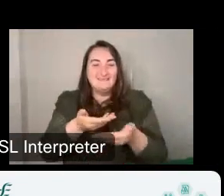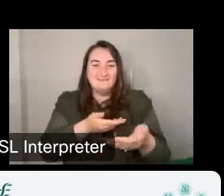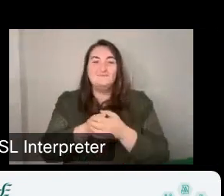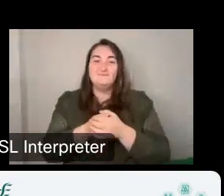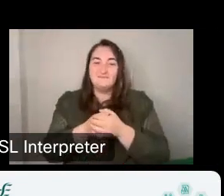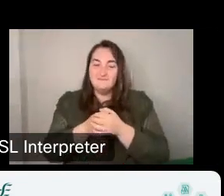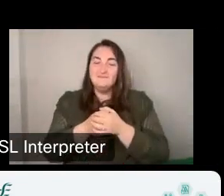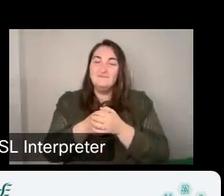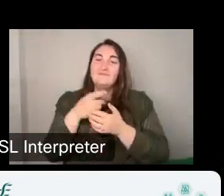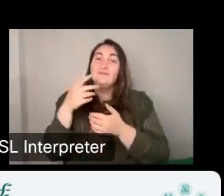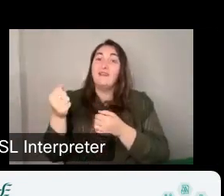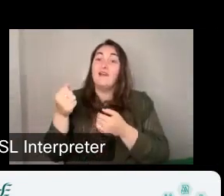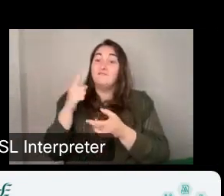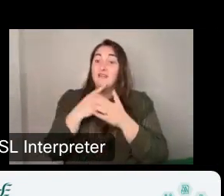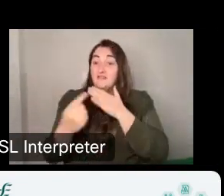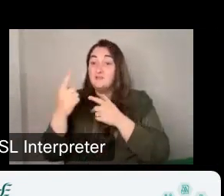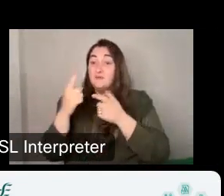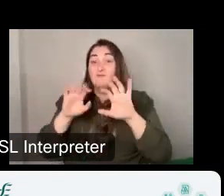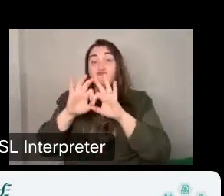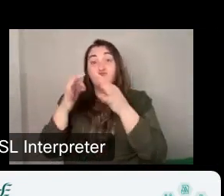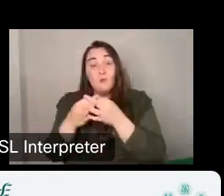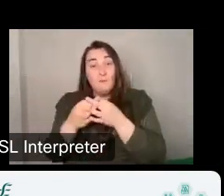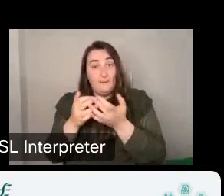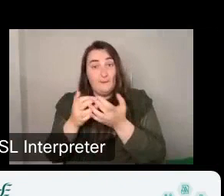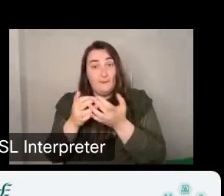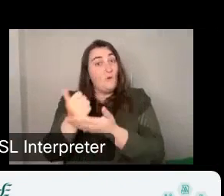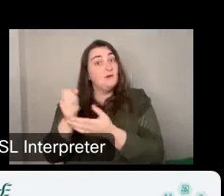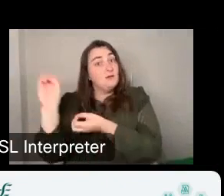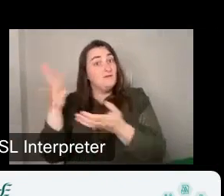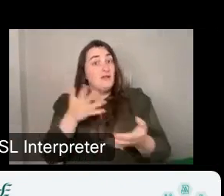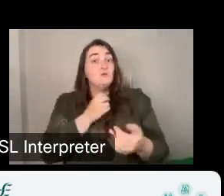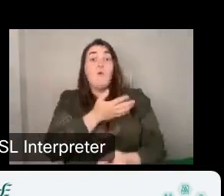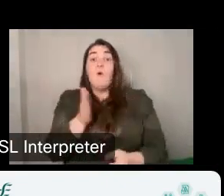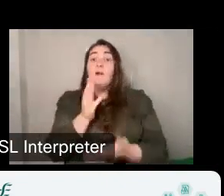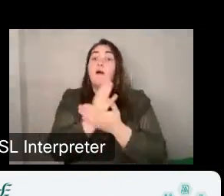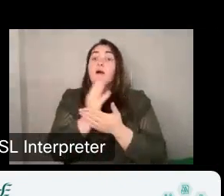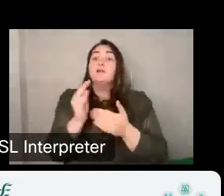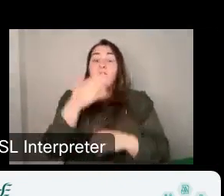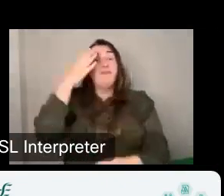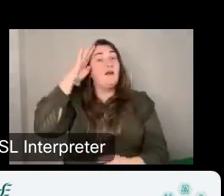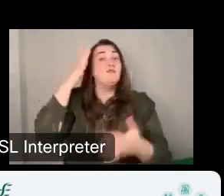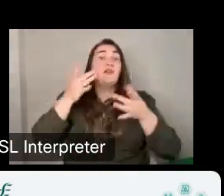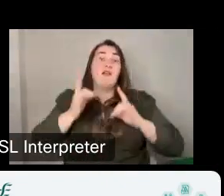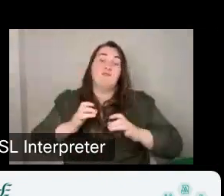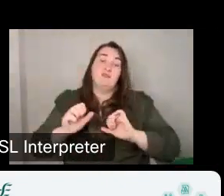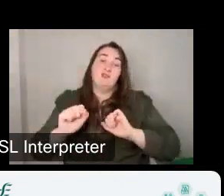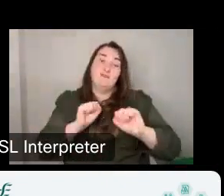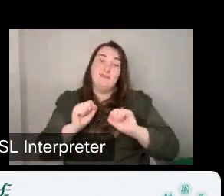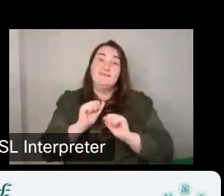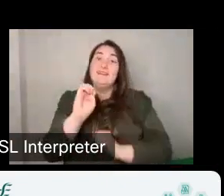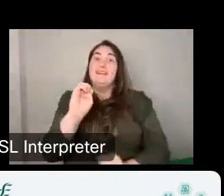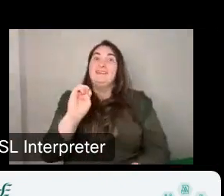which provides individual and group support services to all sections of the Irish Health Service Executive. He's a